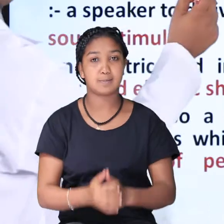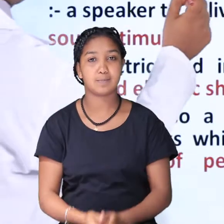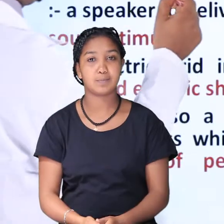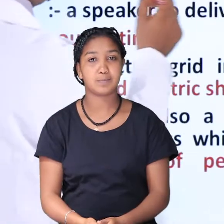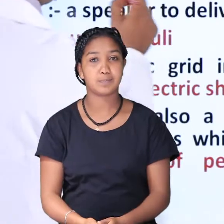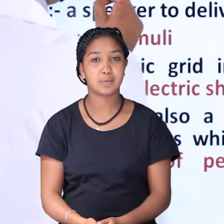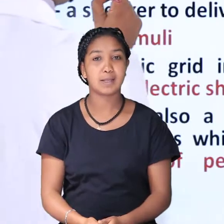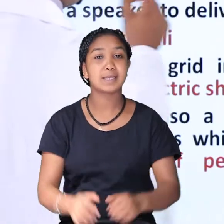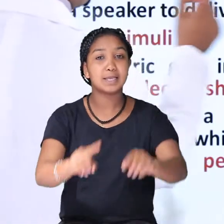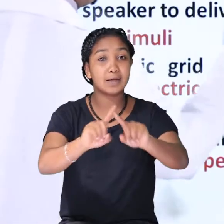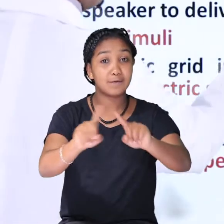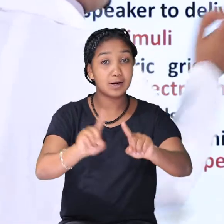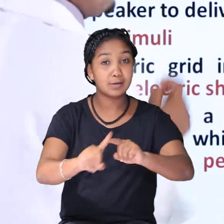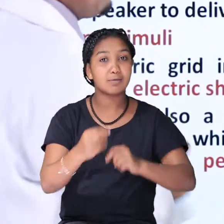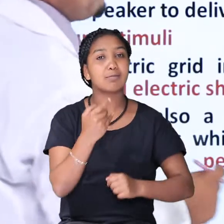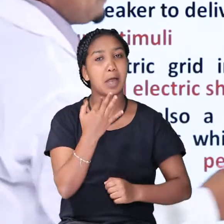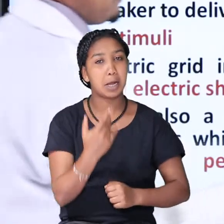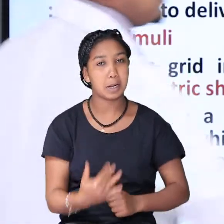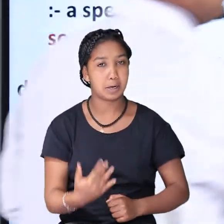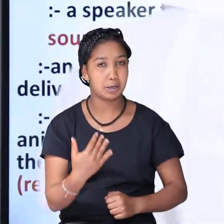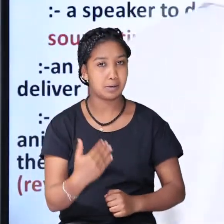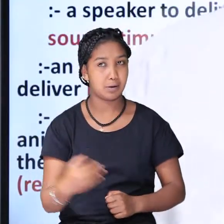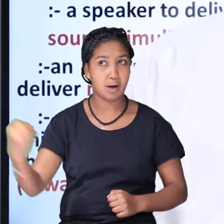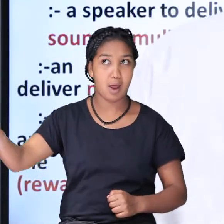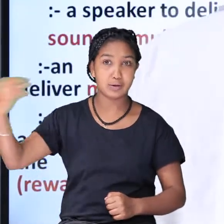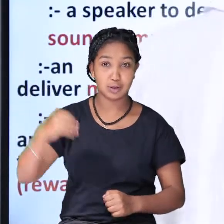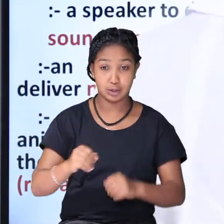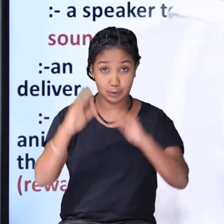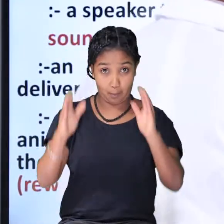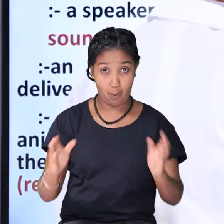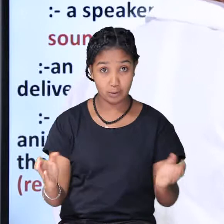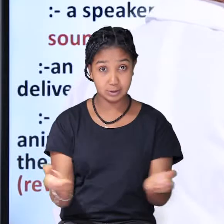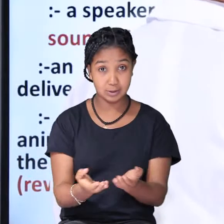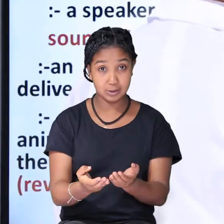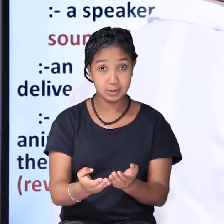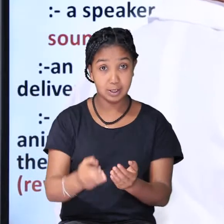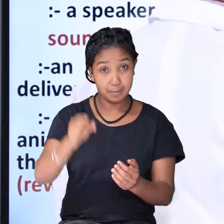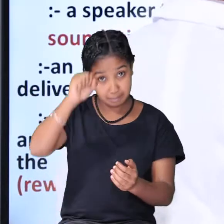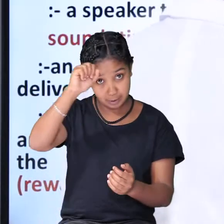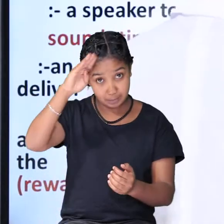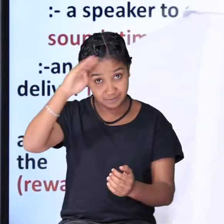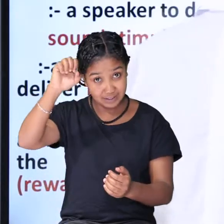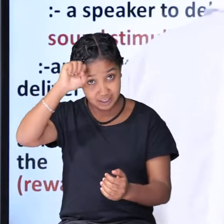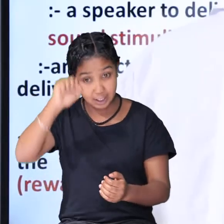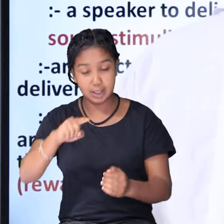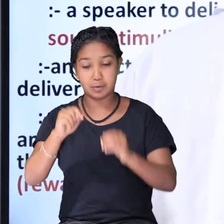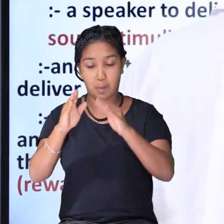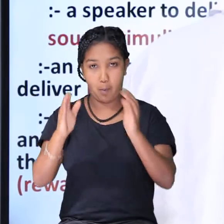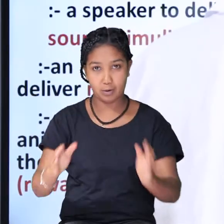are different colored lights. In his box, B.F. Skinner, in